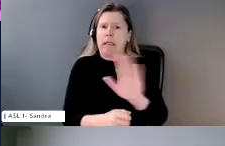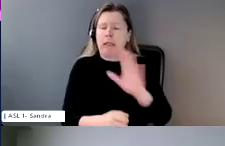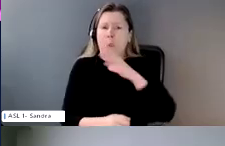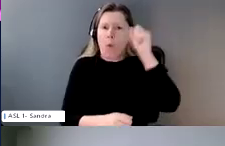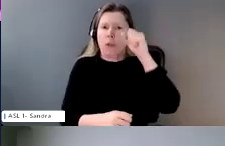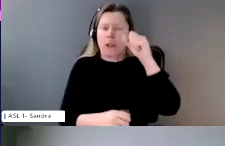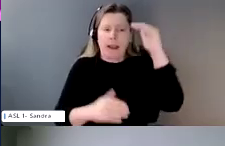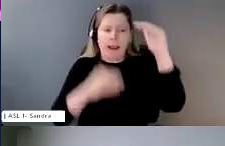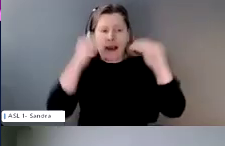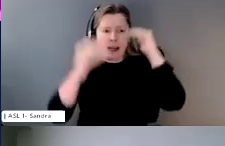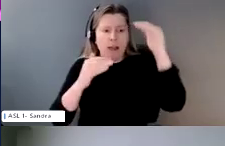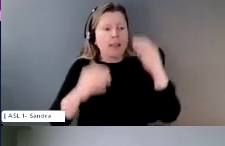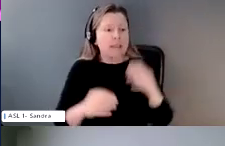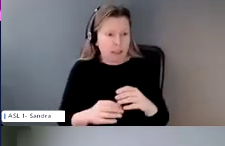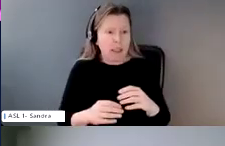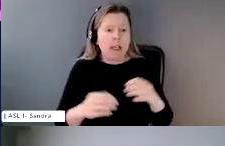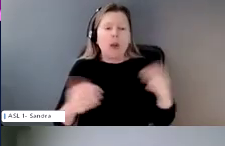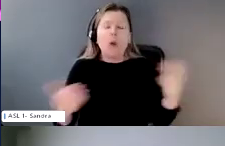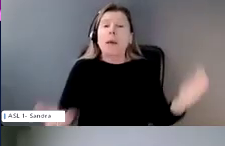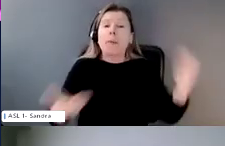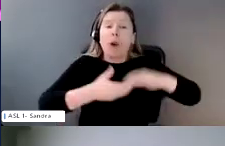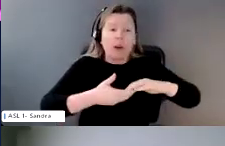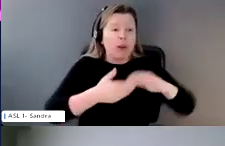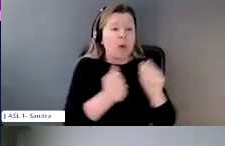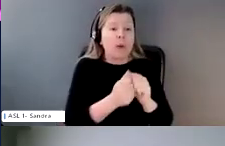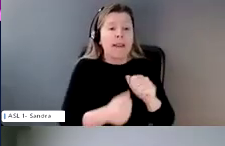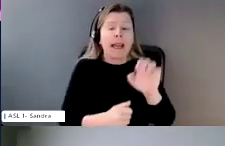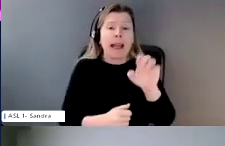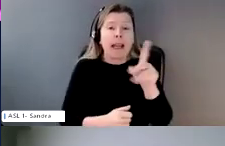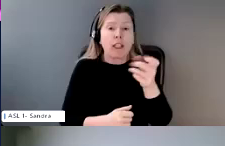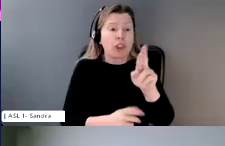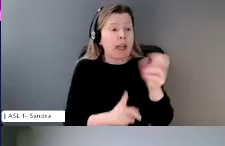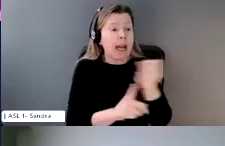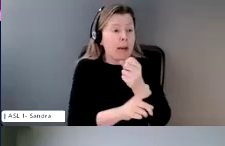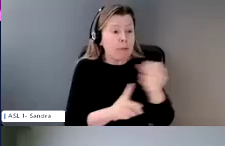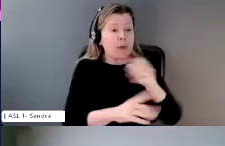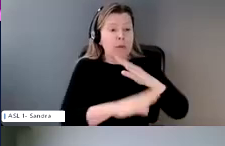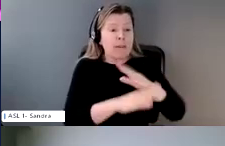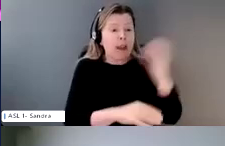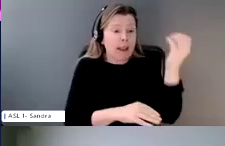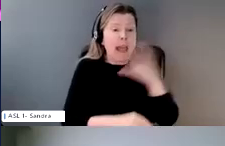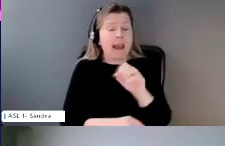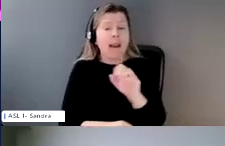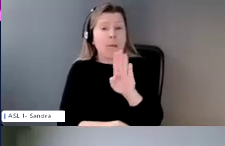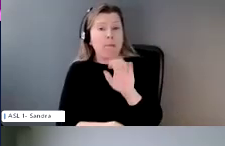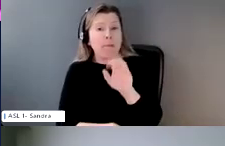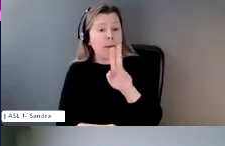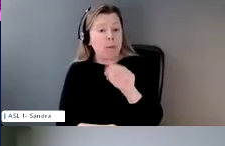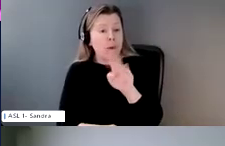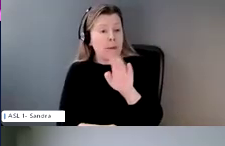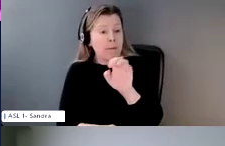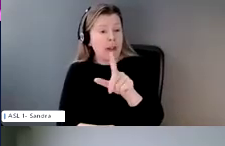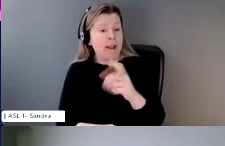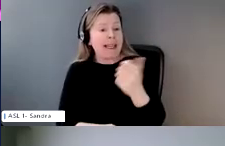partnership between Elder Abuse Prevention Ontario and the Bob Rumble Canadian Centre of Excellence for the